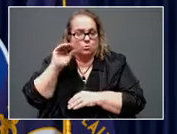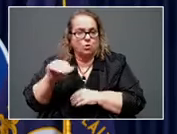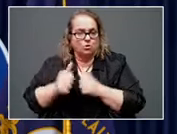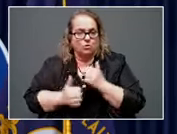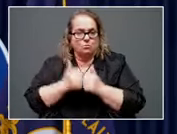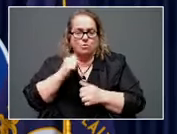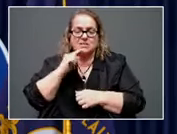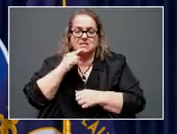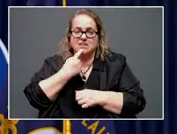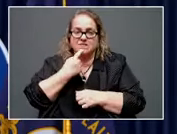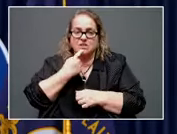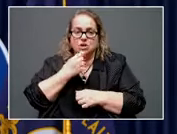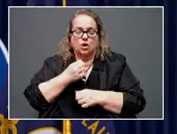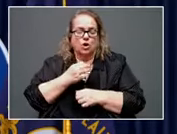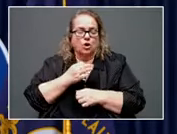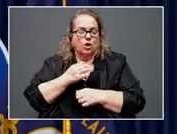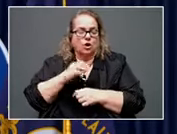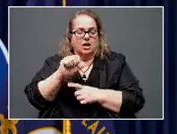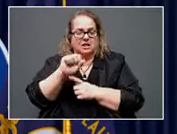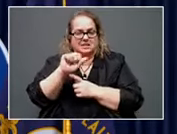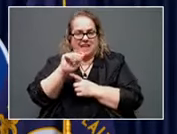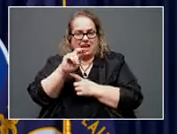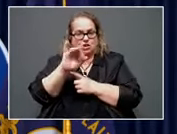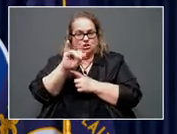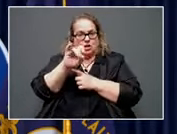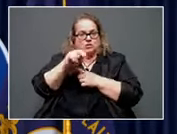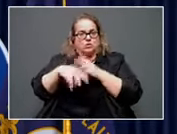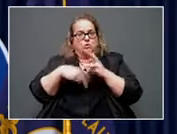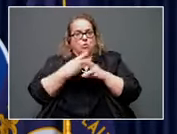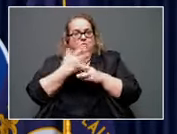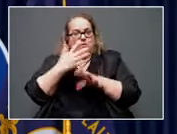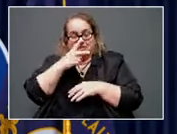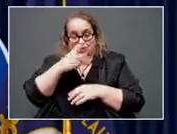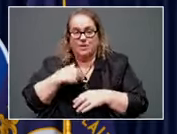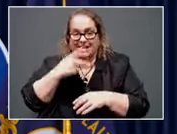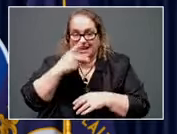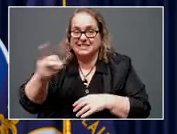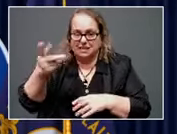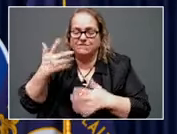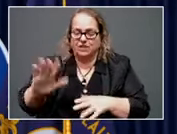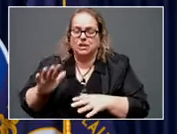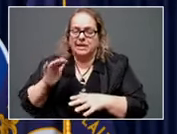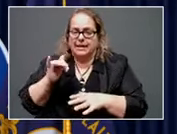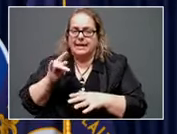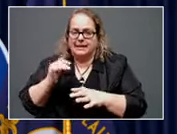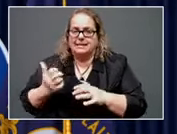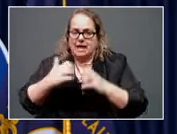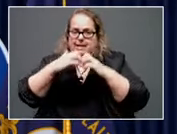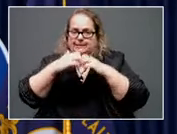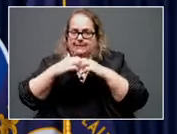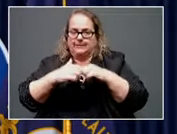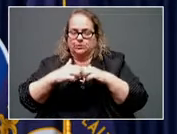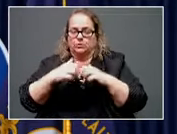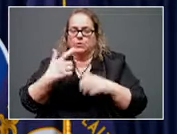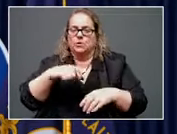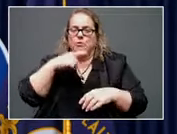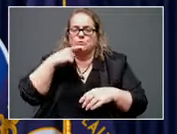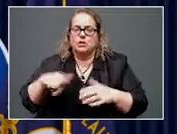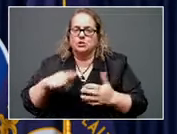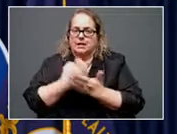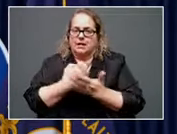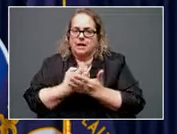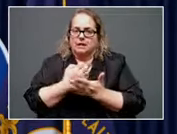has ever seen, and we are starting to see them cripple the Russian economy. So to Kentuckians and Americans, we need to